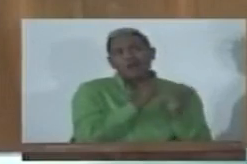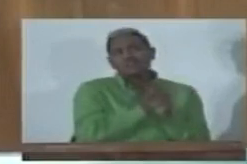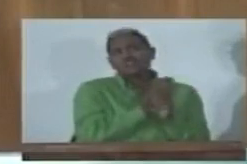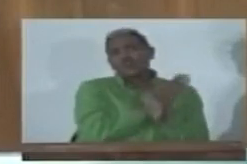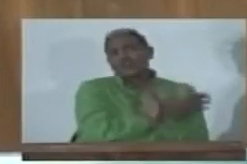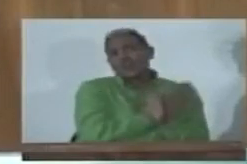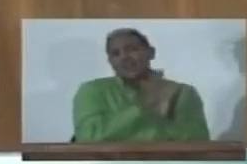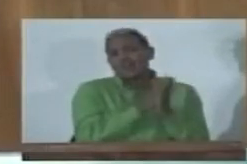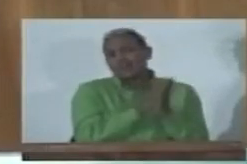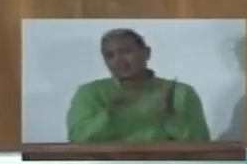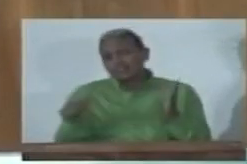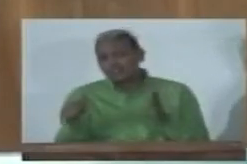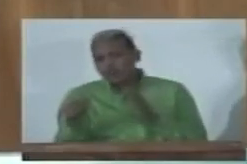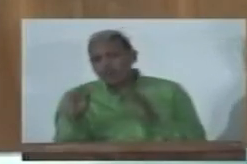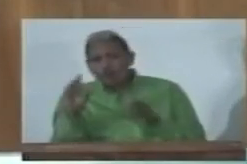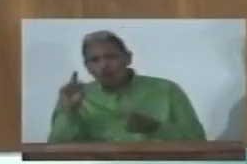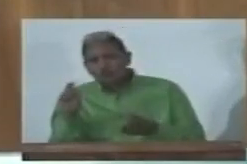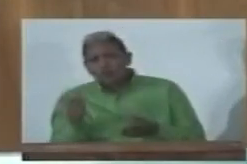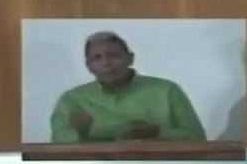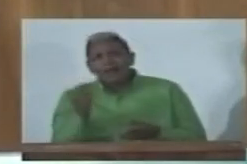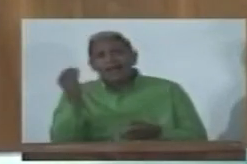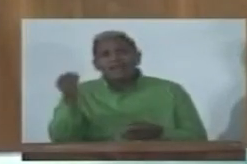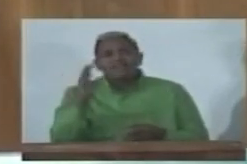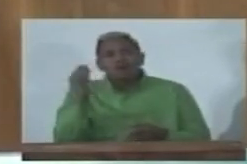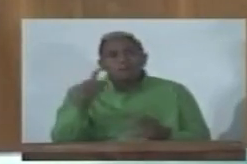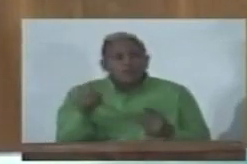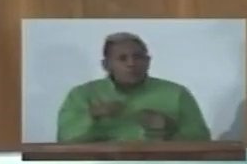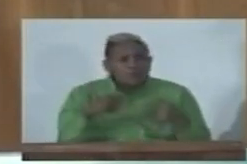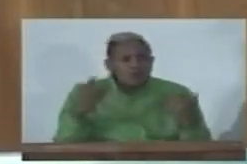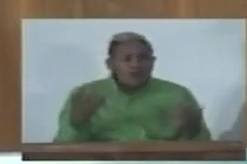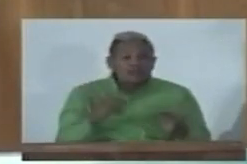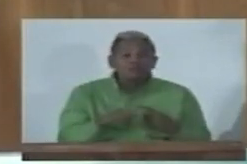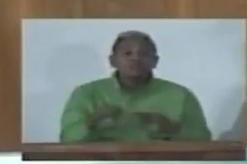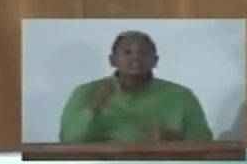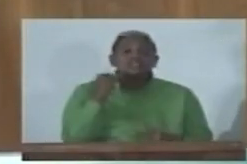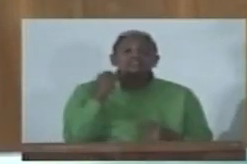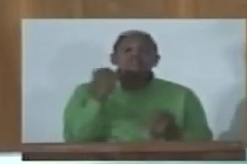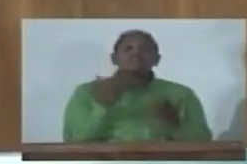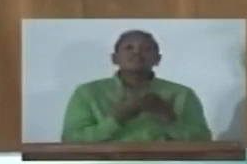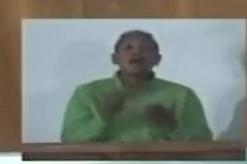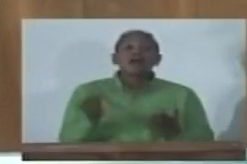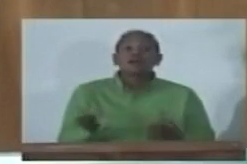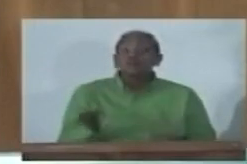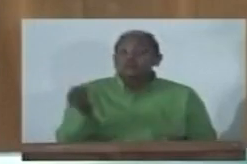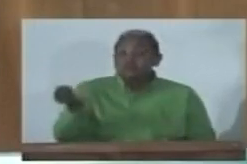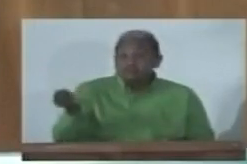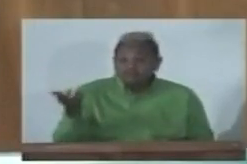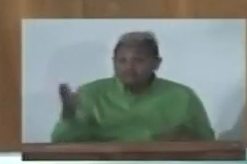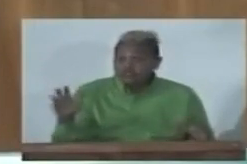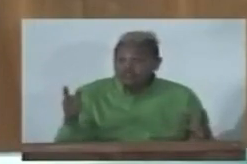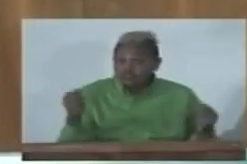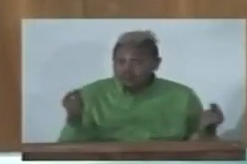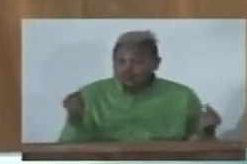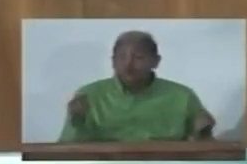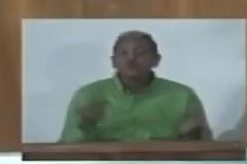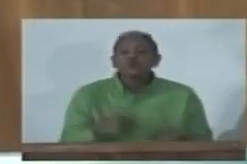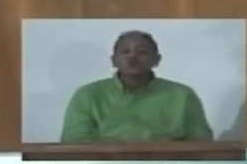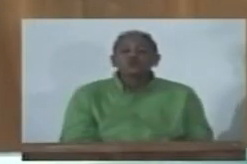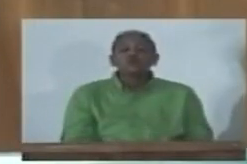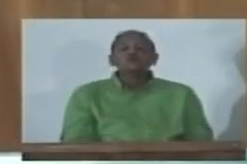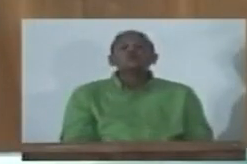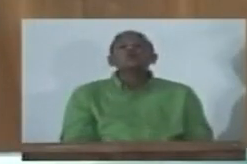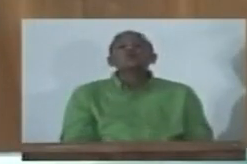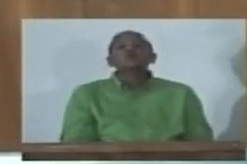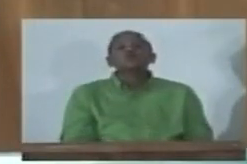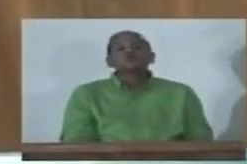not sure of. But if in fact the handing over was done, if you could help